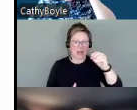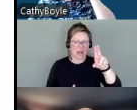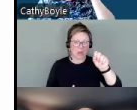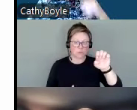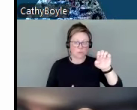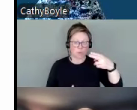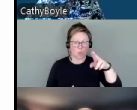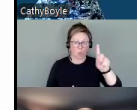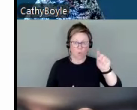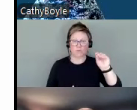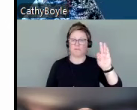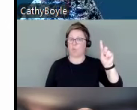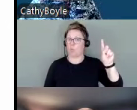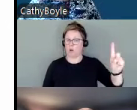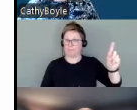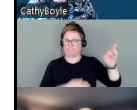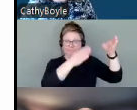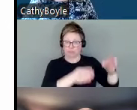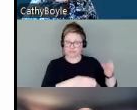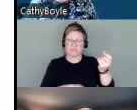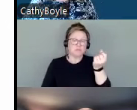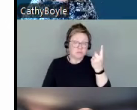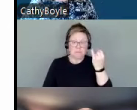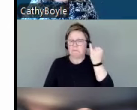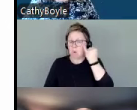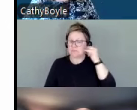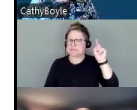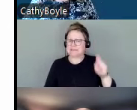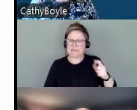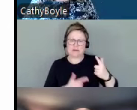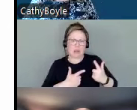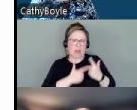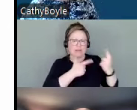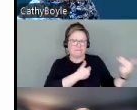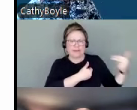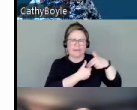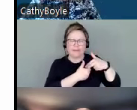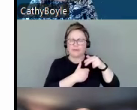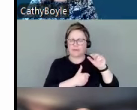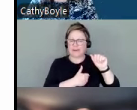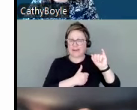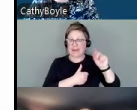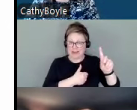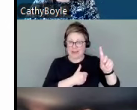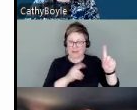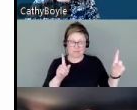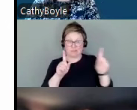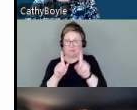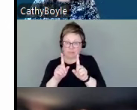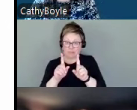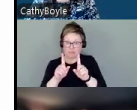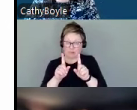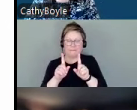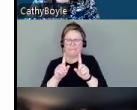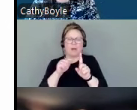unit if they need a live-in aid, but they are still a household of one. And the aid cannot be a